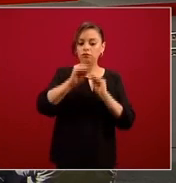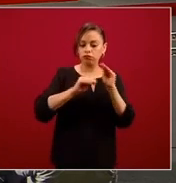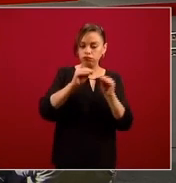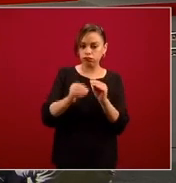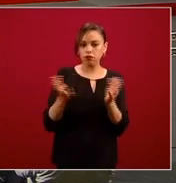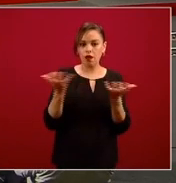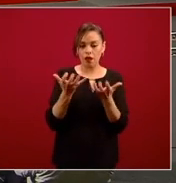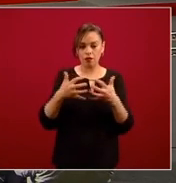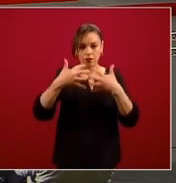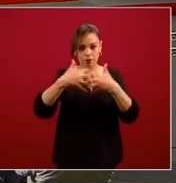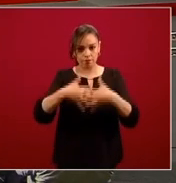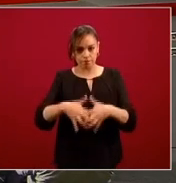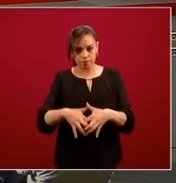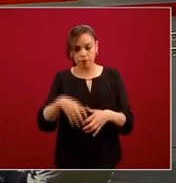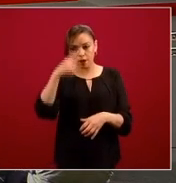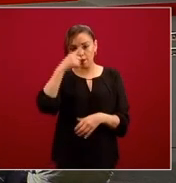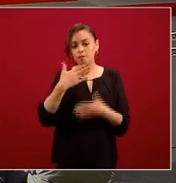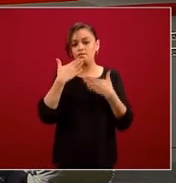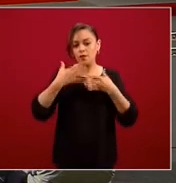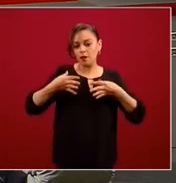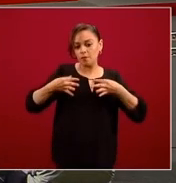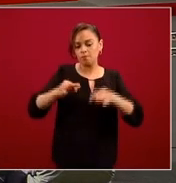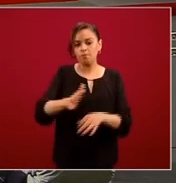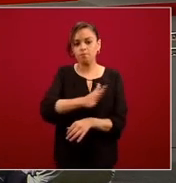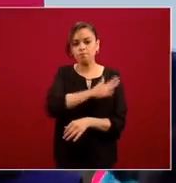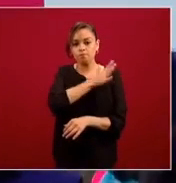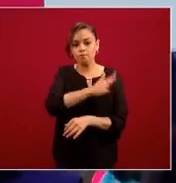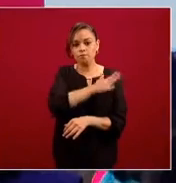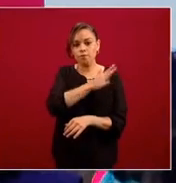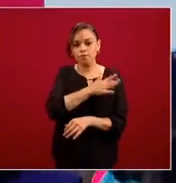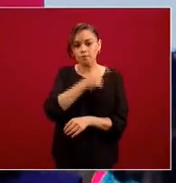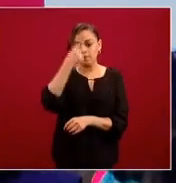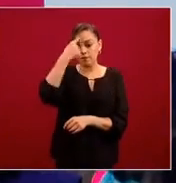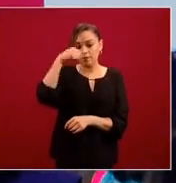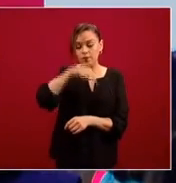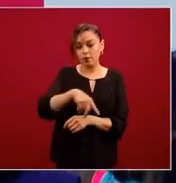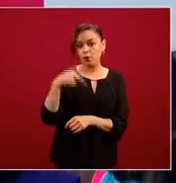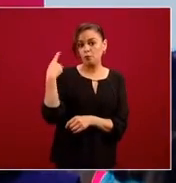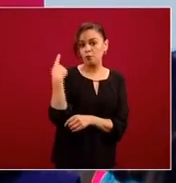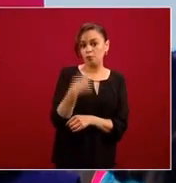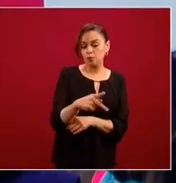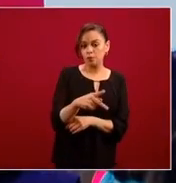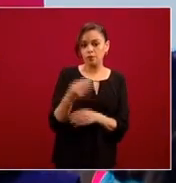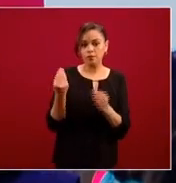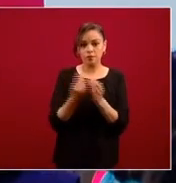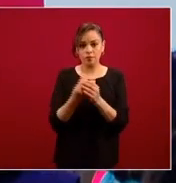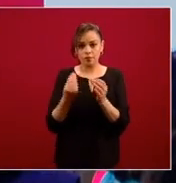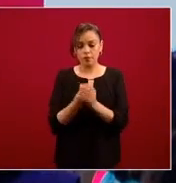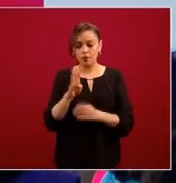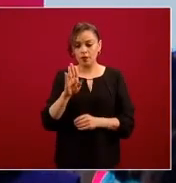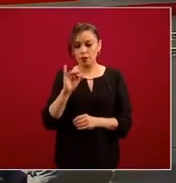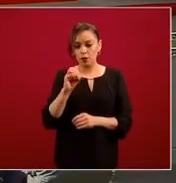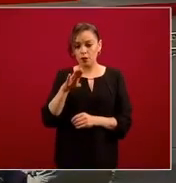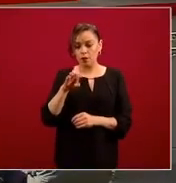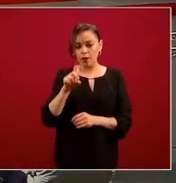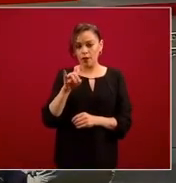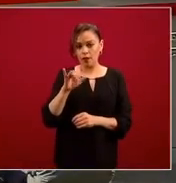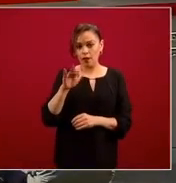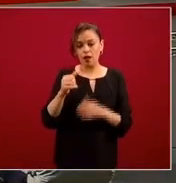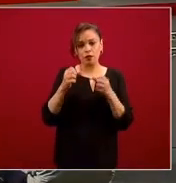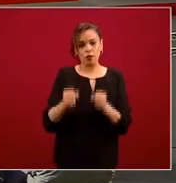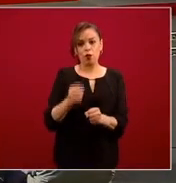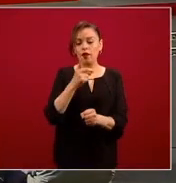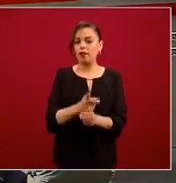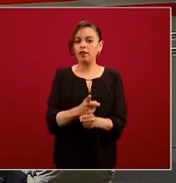to be collaborating on ensuring quality for the biomedical safety and security of